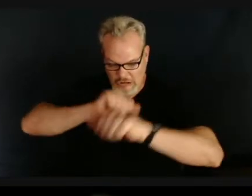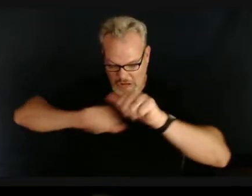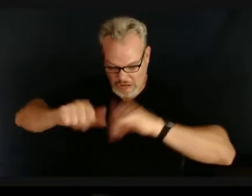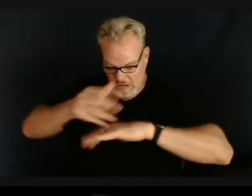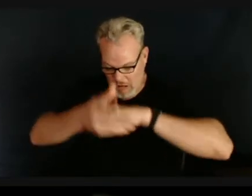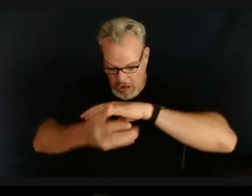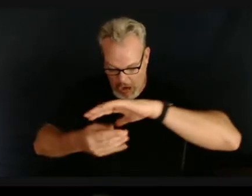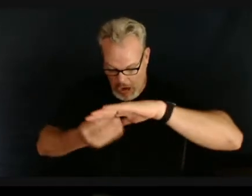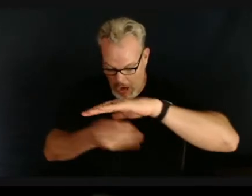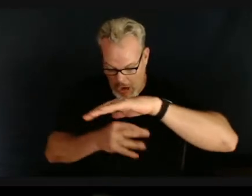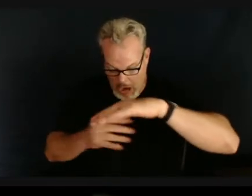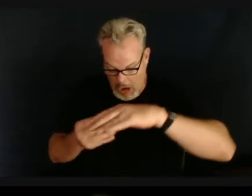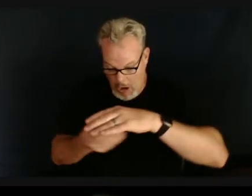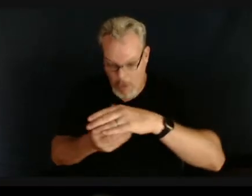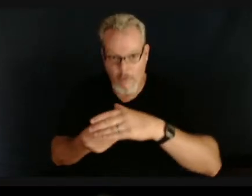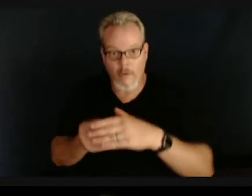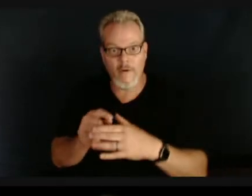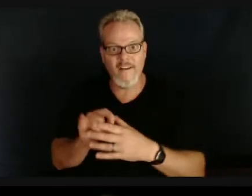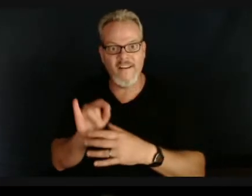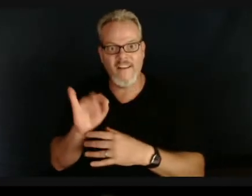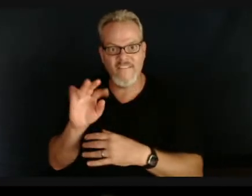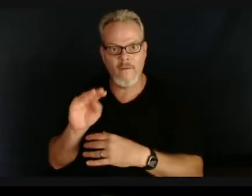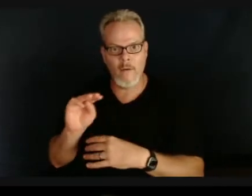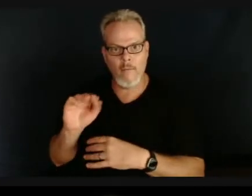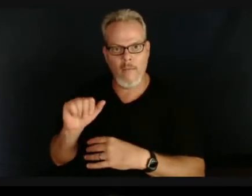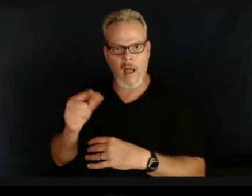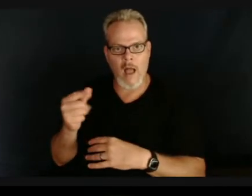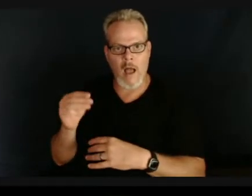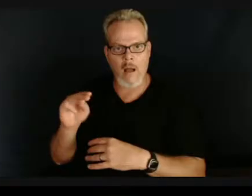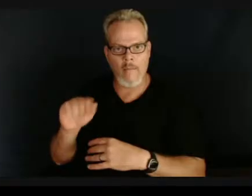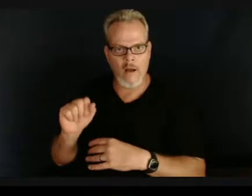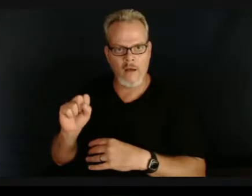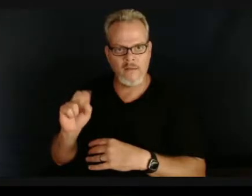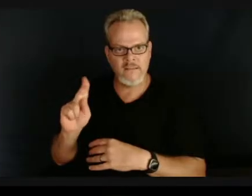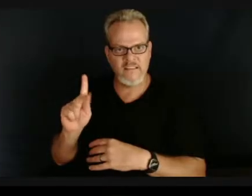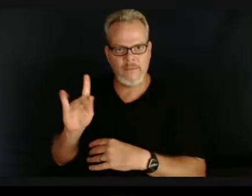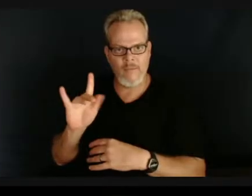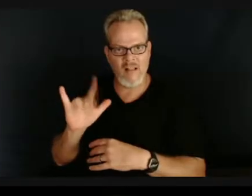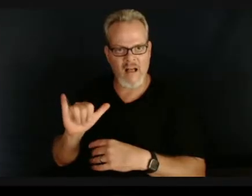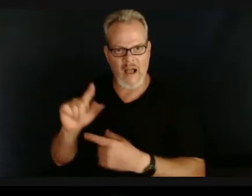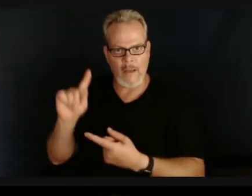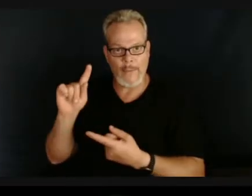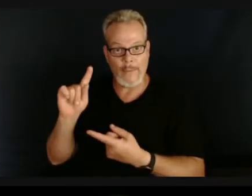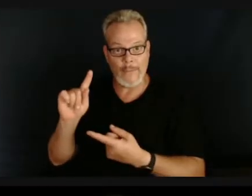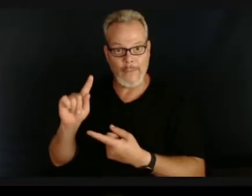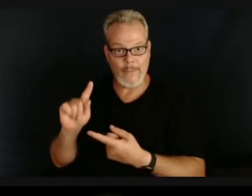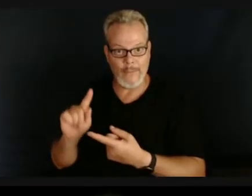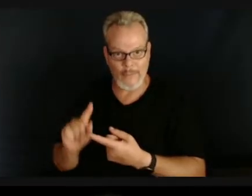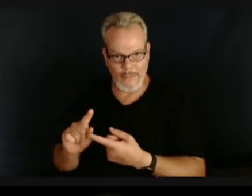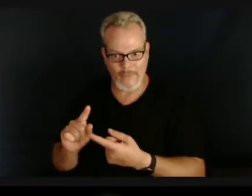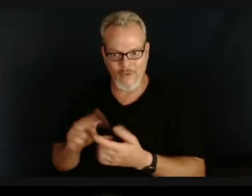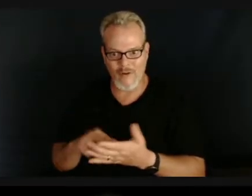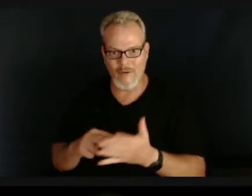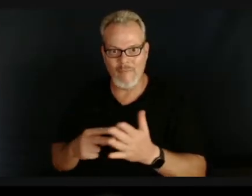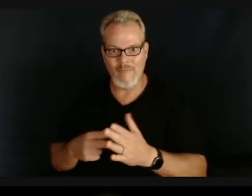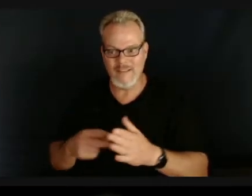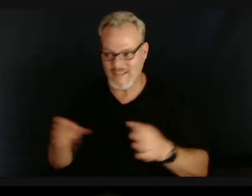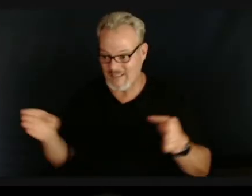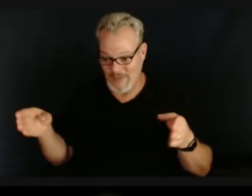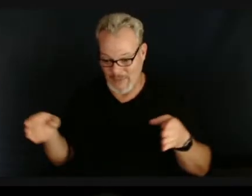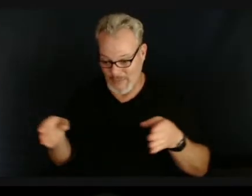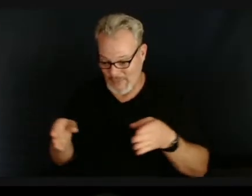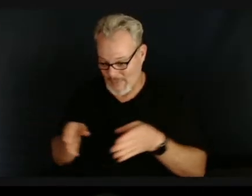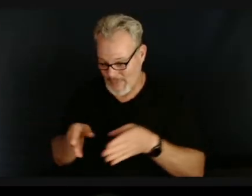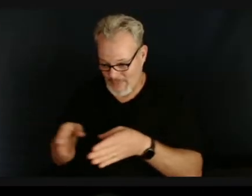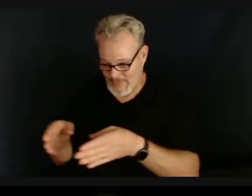And if the magma supply were to go down, then you can start constricting those passageways and breaking down a system as it is